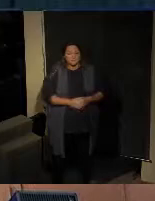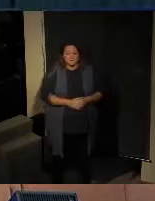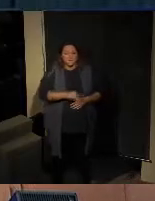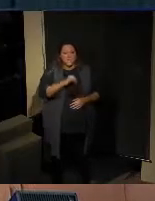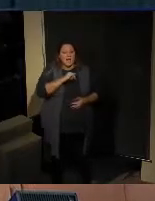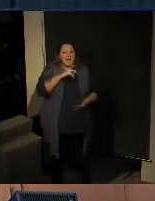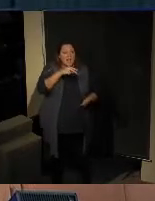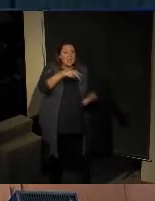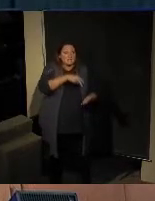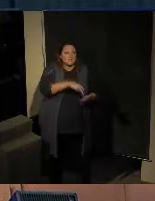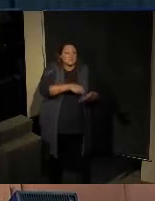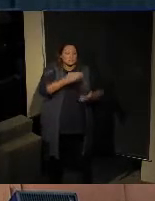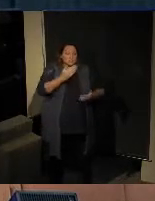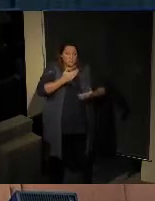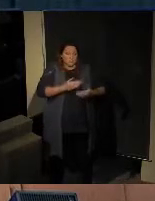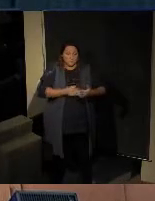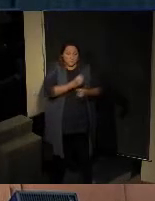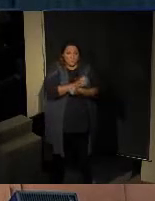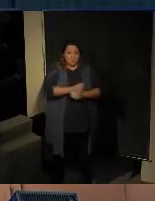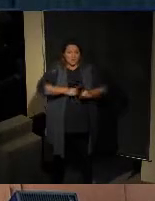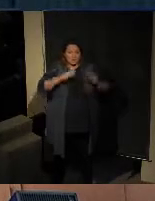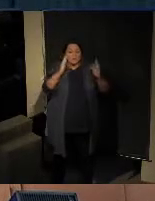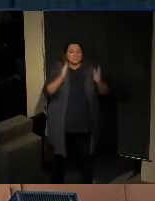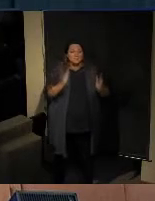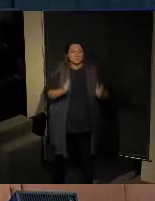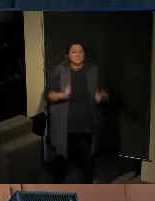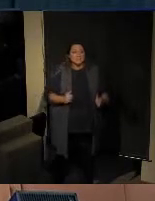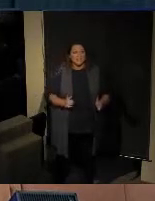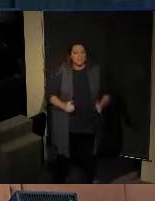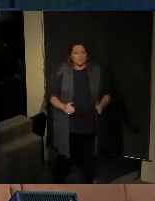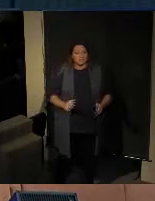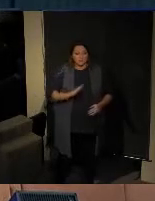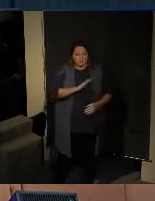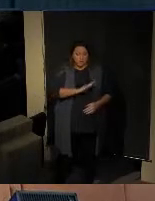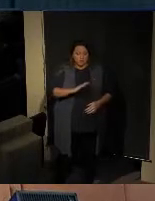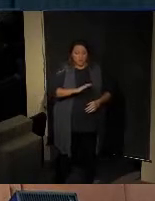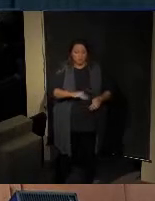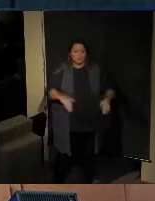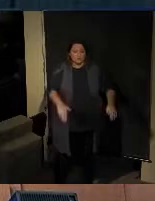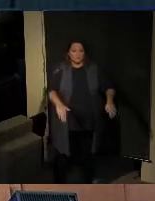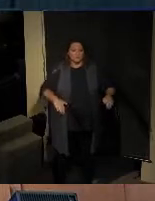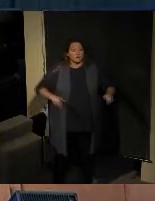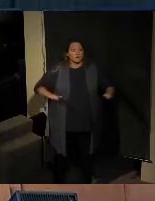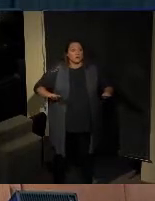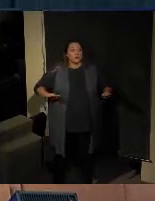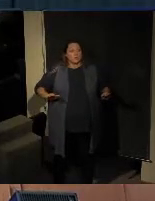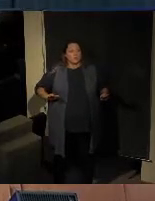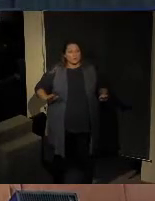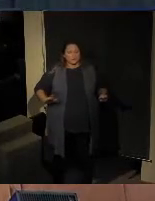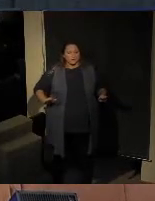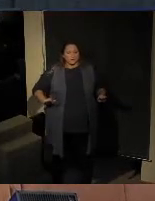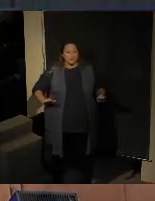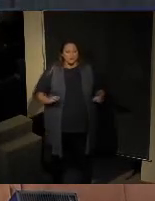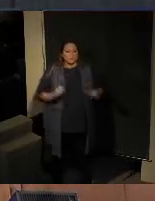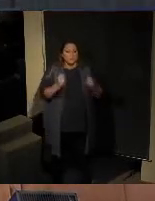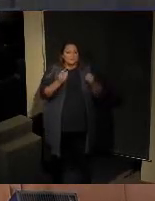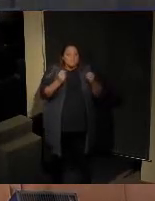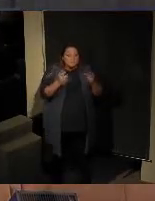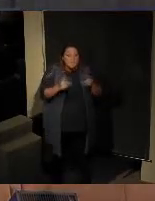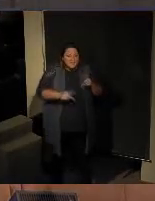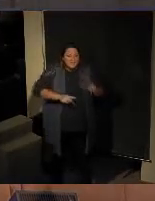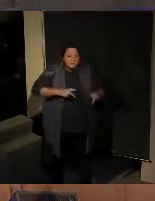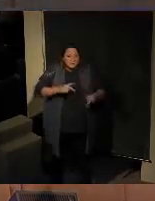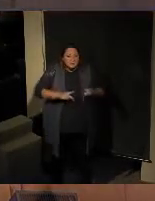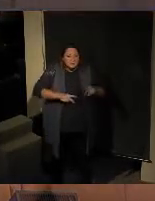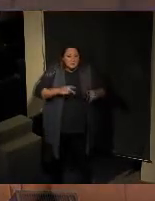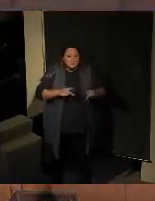I stood before the Savior's throne, mid millions there I stood alone.